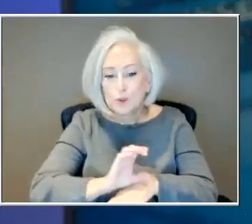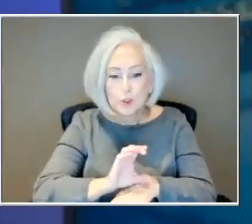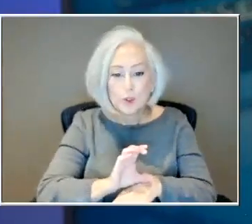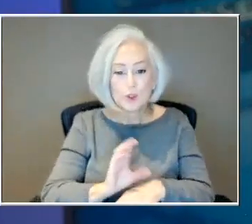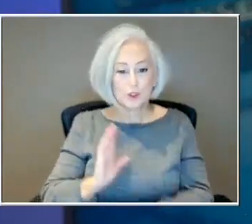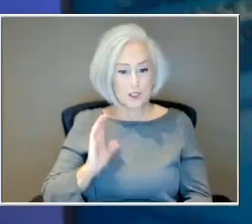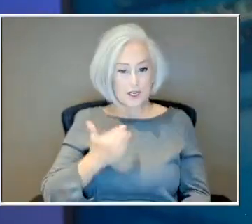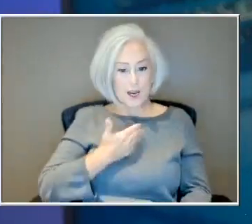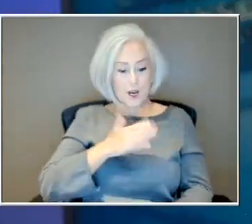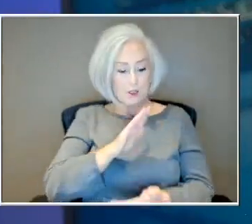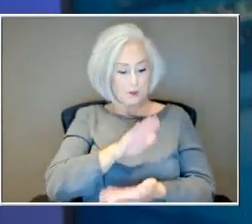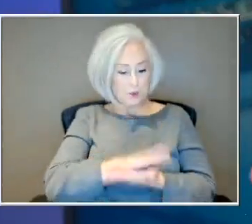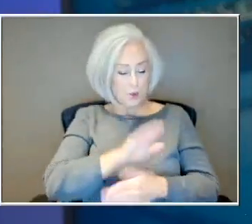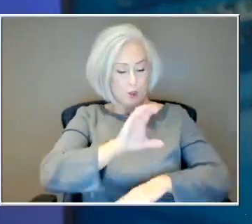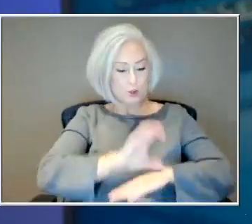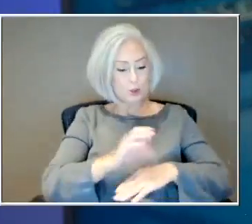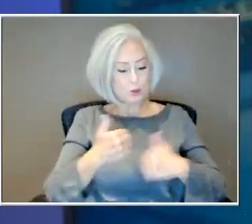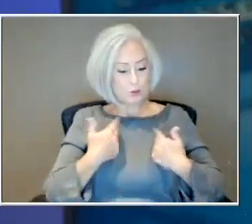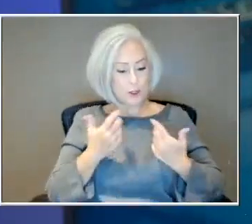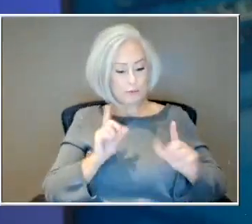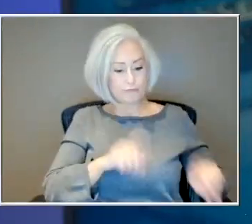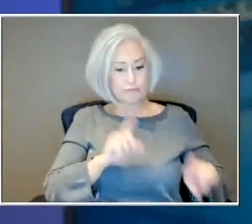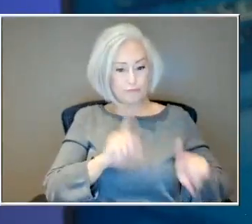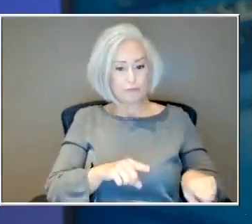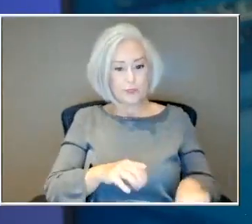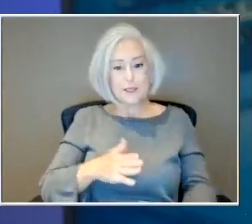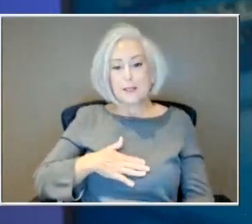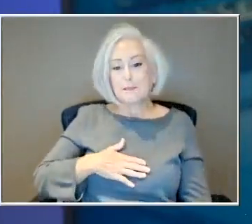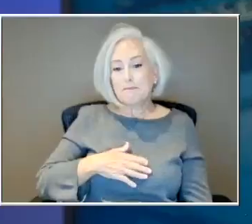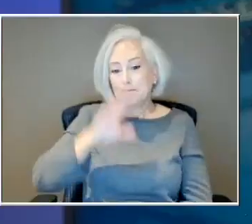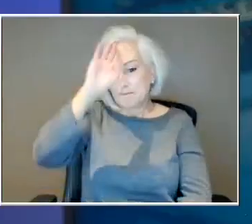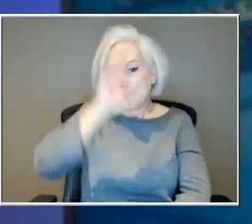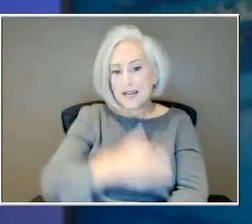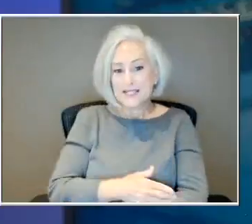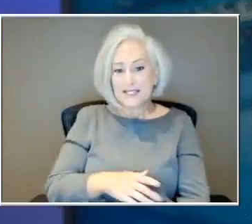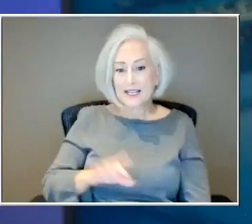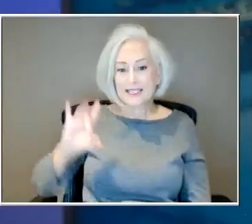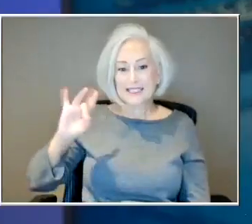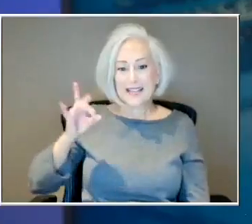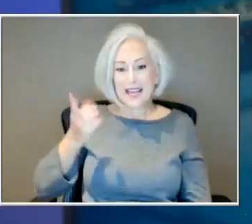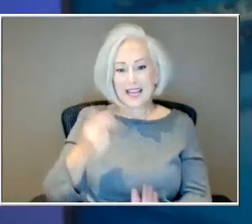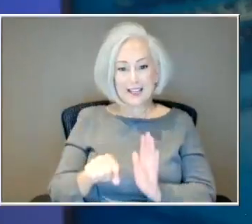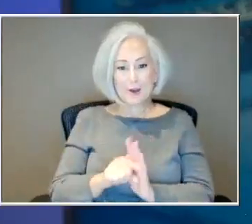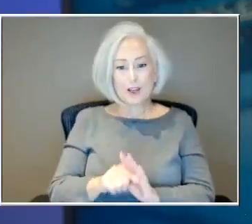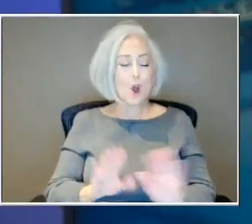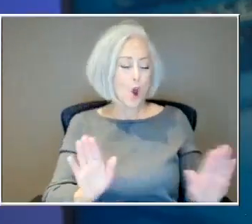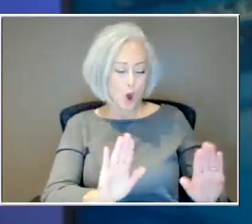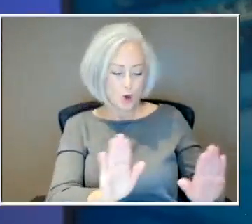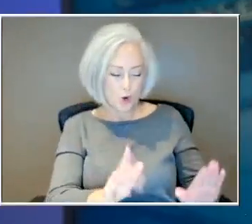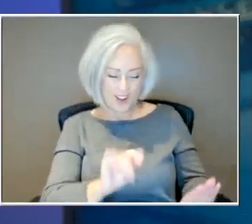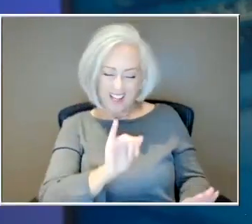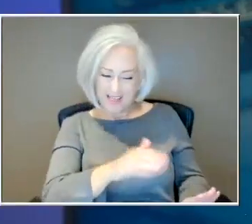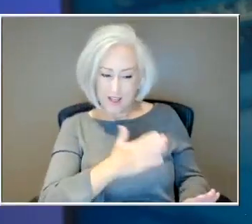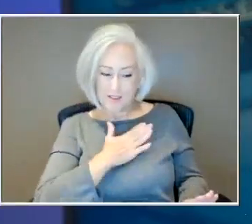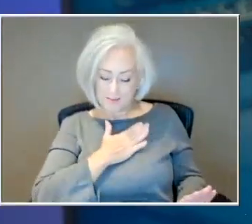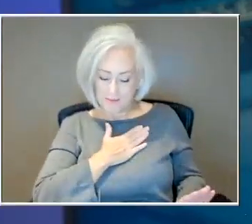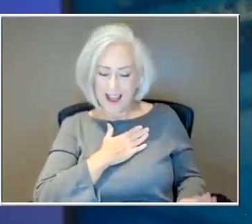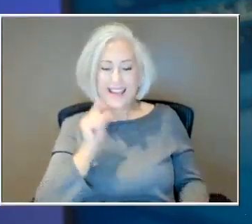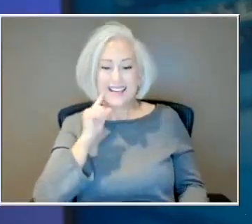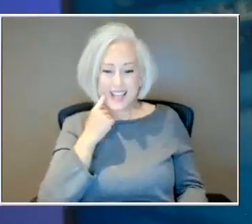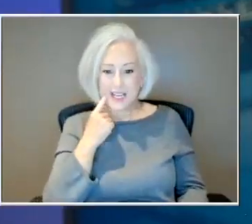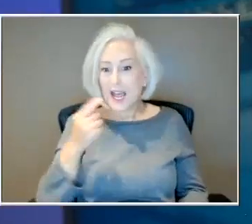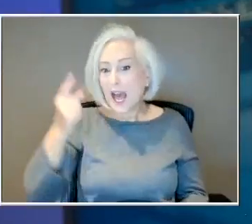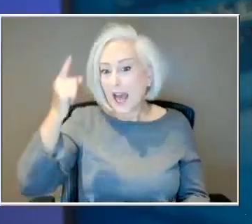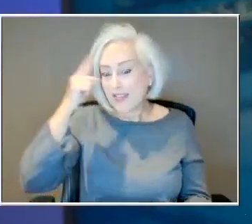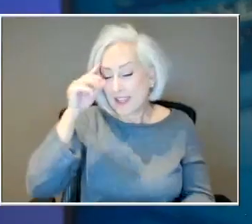church. And my son, who's an 8th grader, he's out of it. He's like, oh, no, that's my candy. He's got like a registry, I think, on it at this